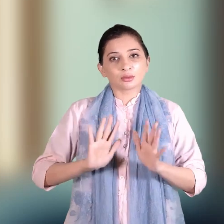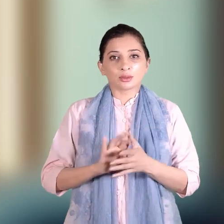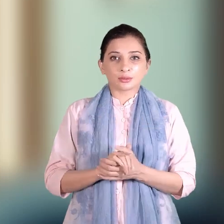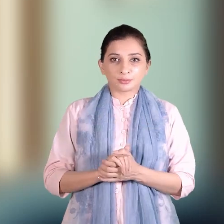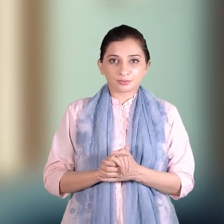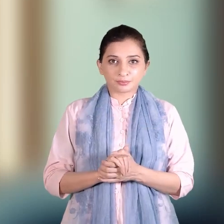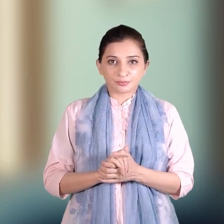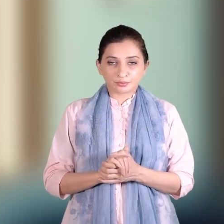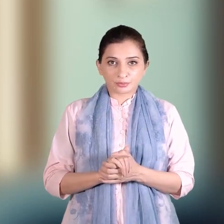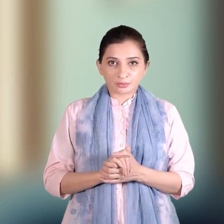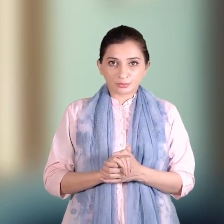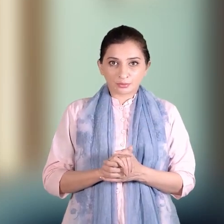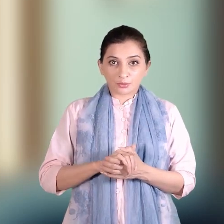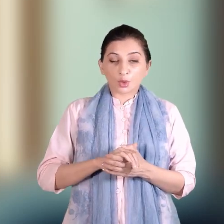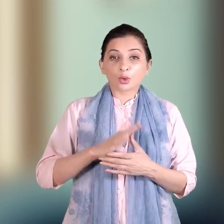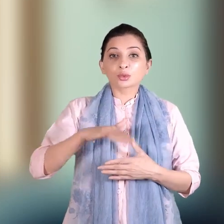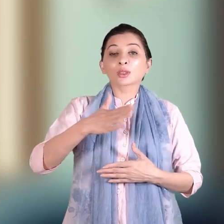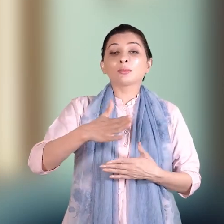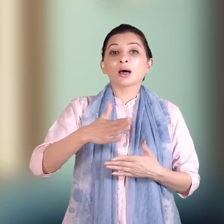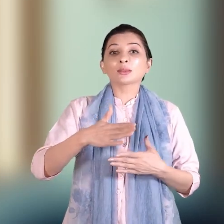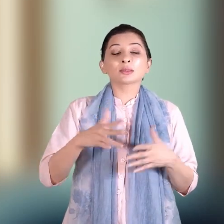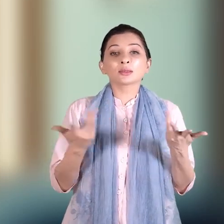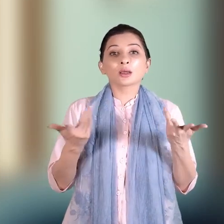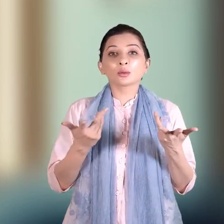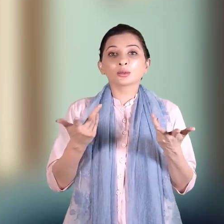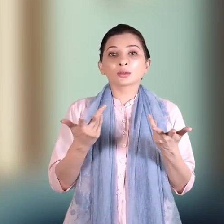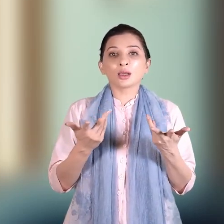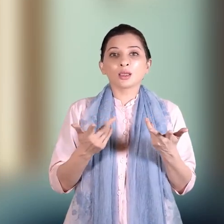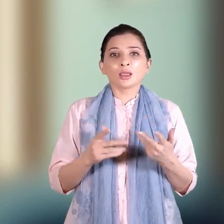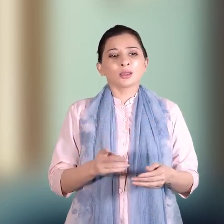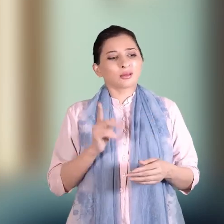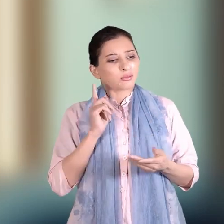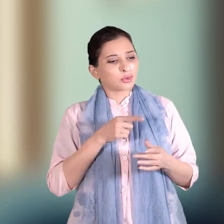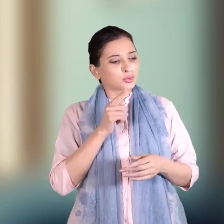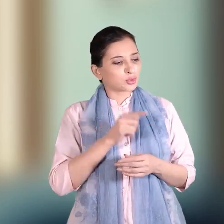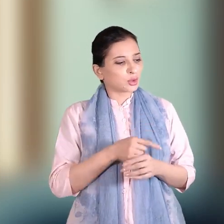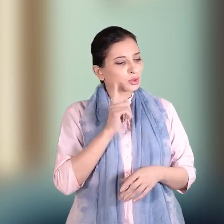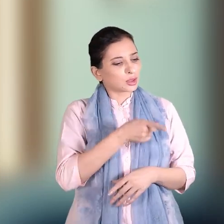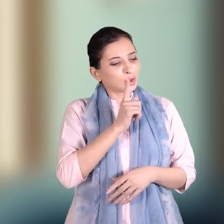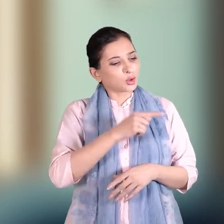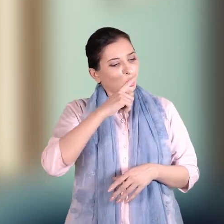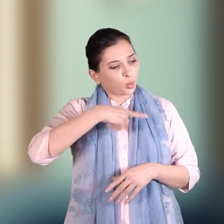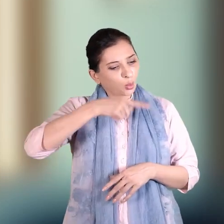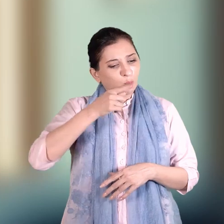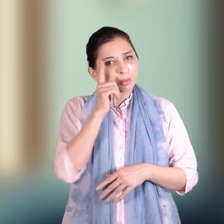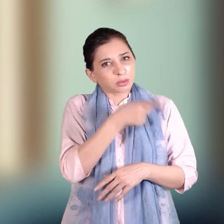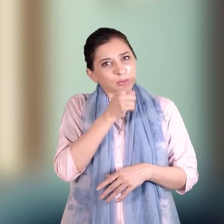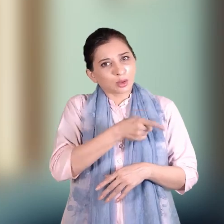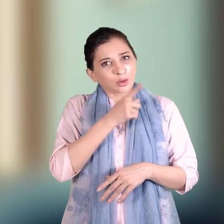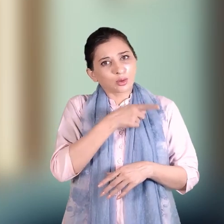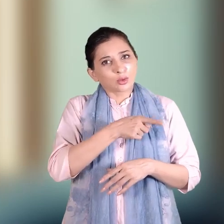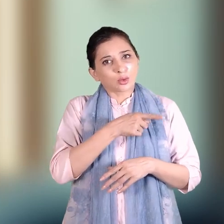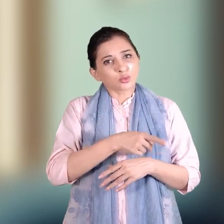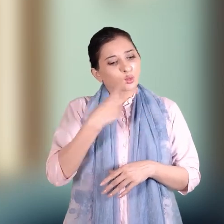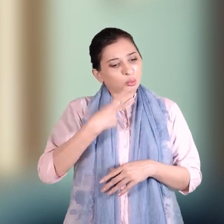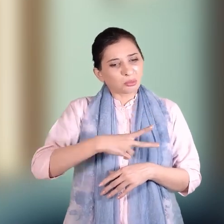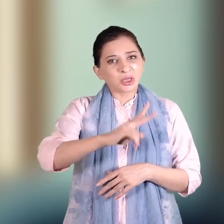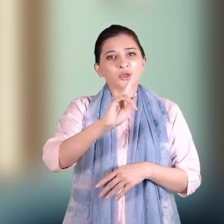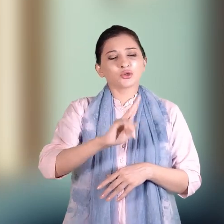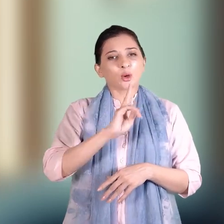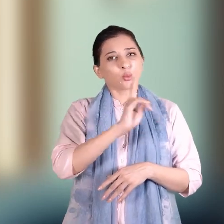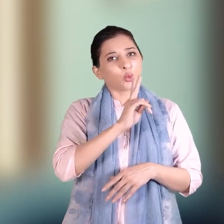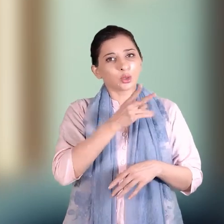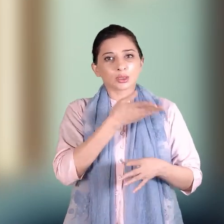so forth. And what happens as a result of this constant criticism is, or this